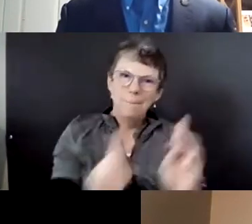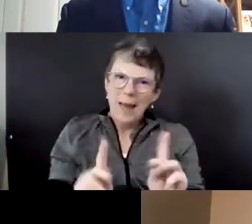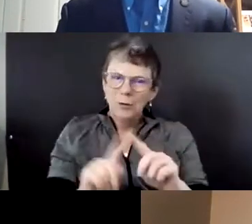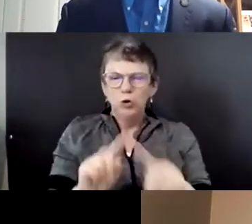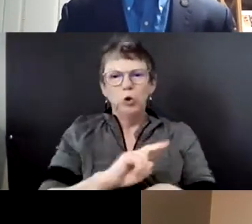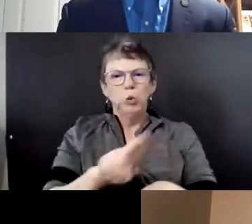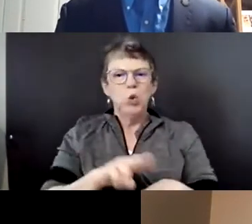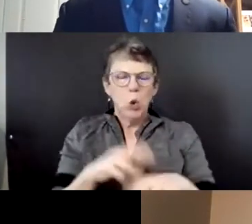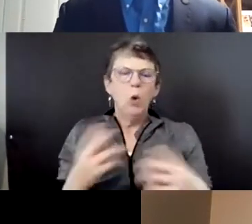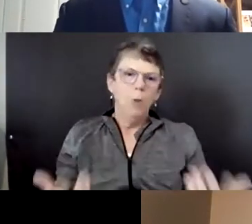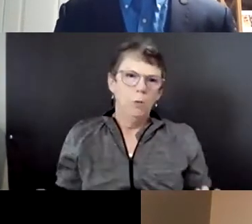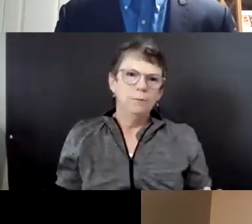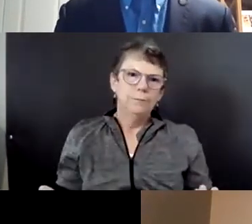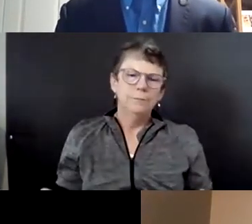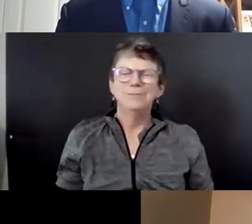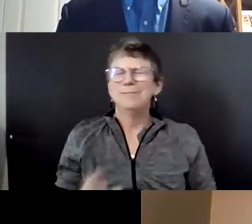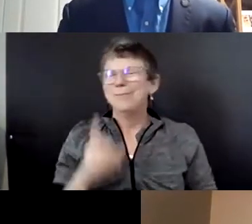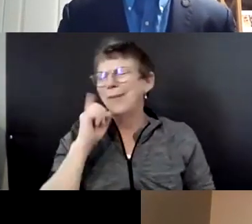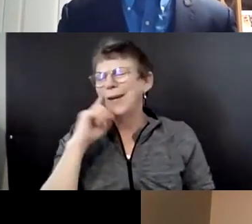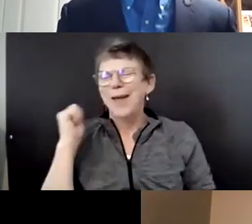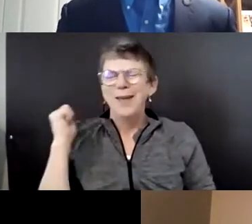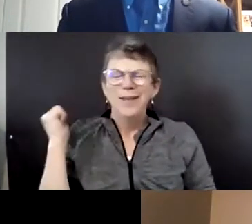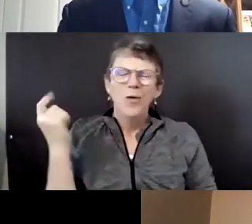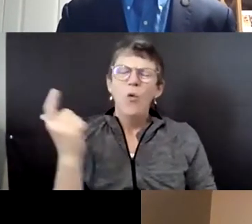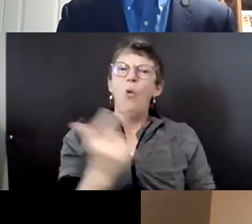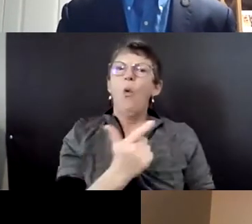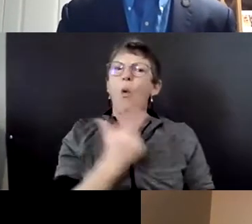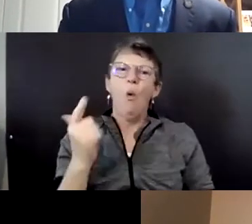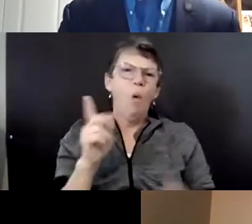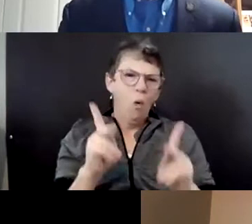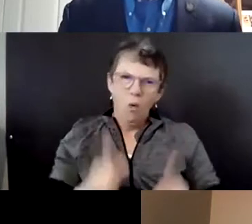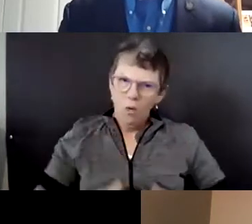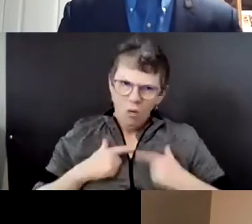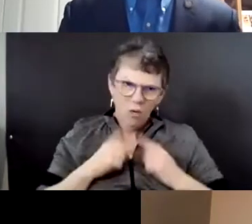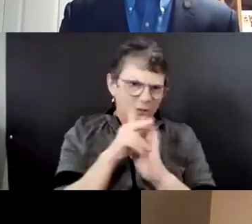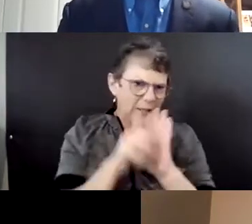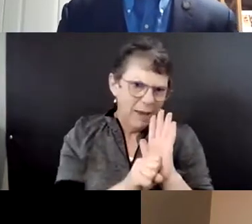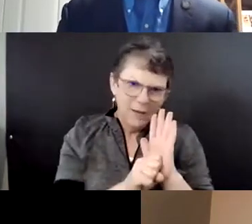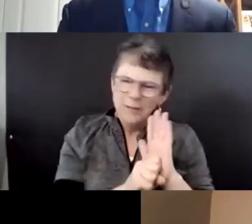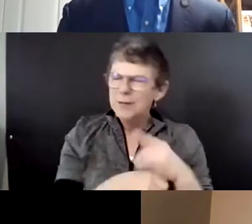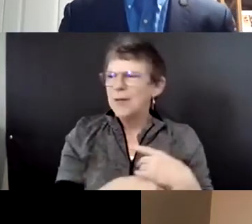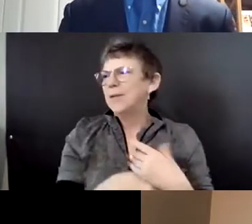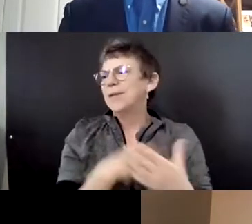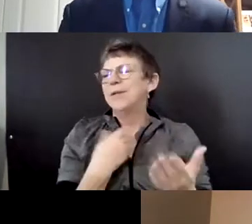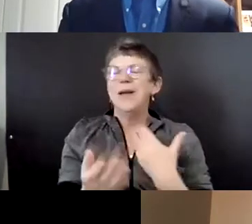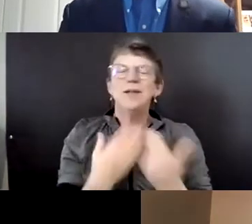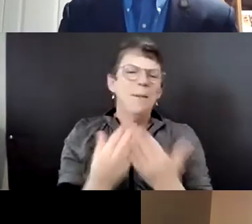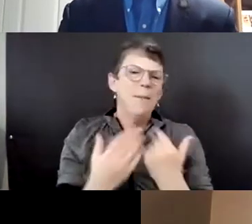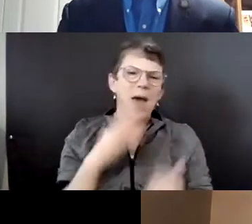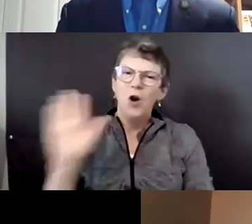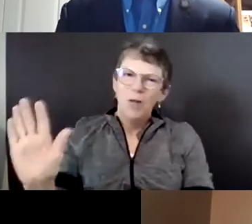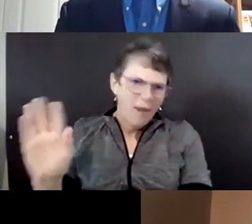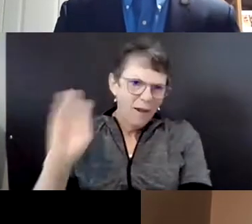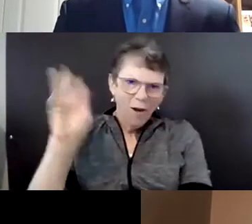among all Kansans in all parts of the state, of all different political affiliations, to get back to